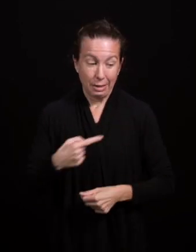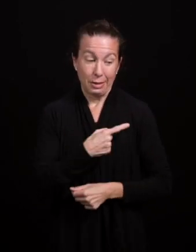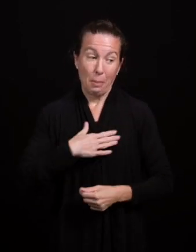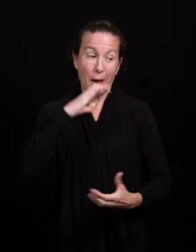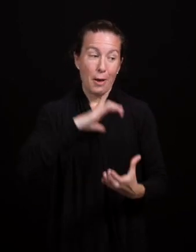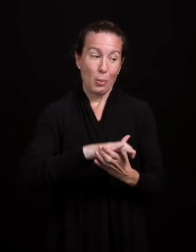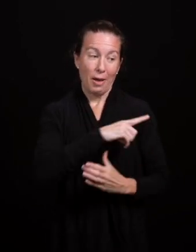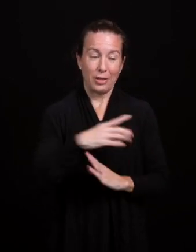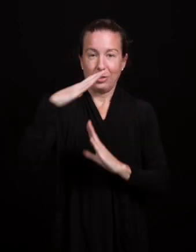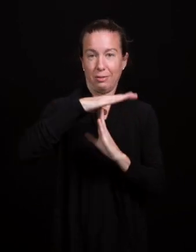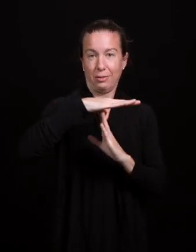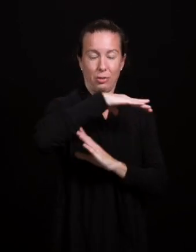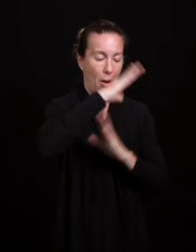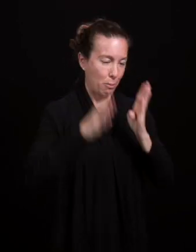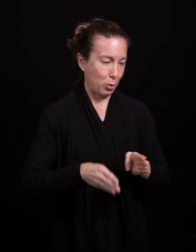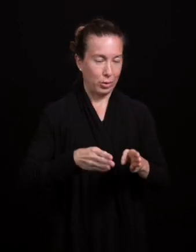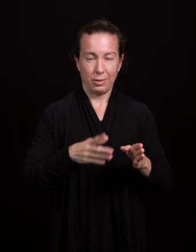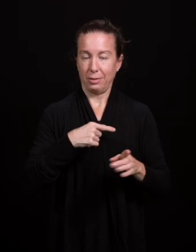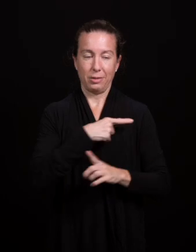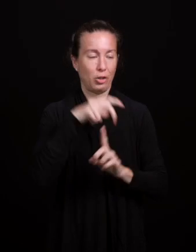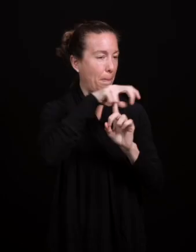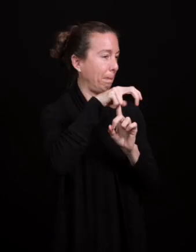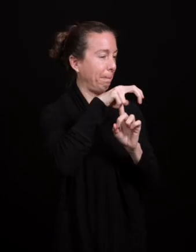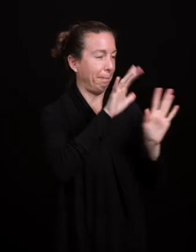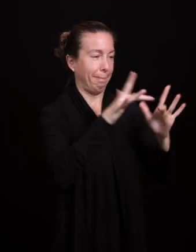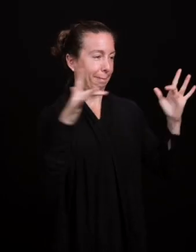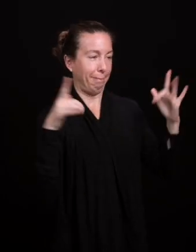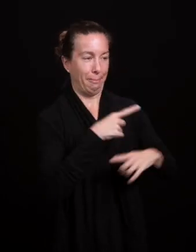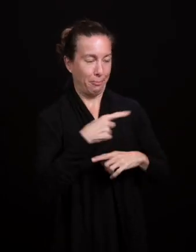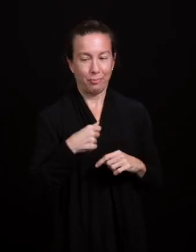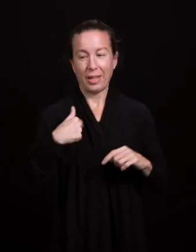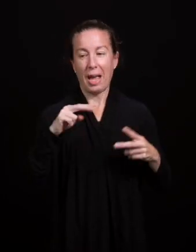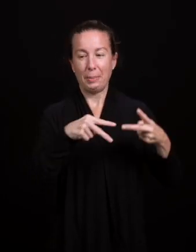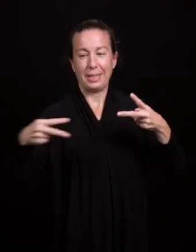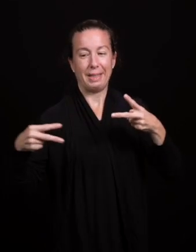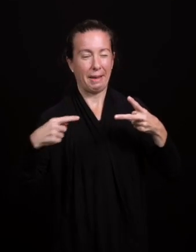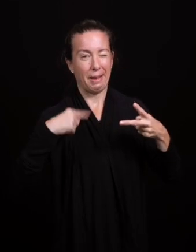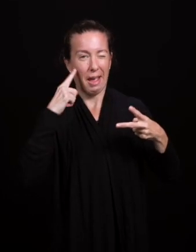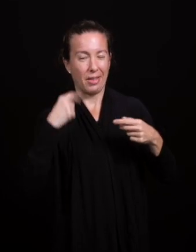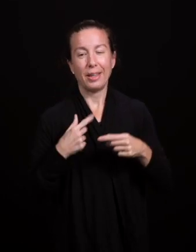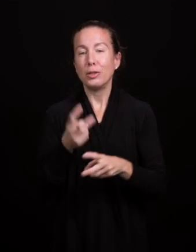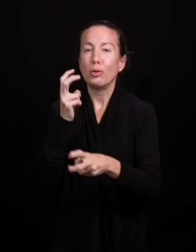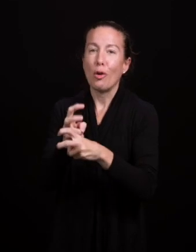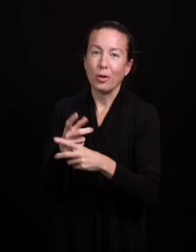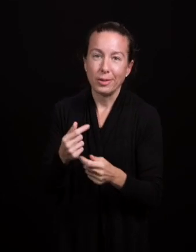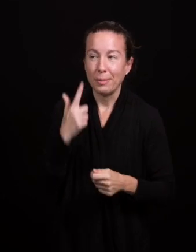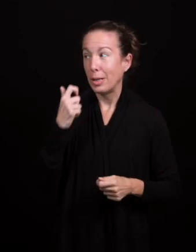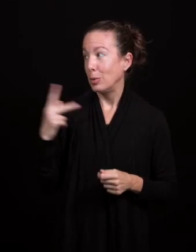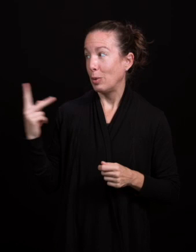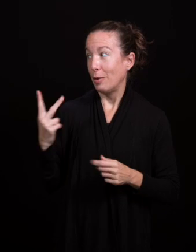probably the best in the family, for sure. I'm taking second place there. It's difficult. So we're both kind